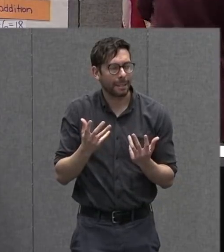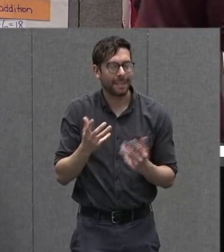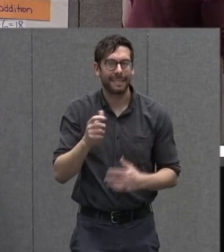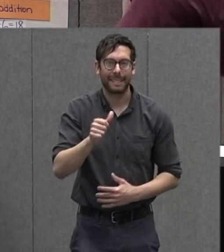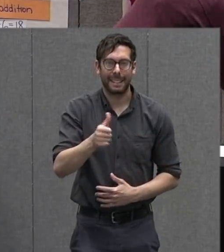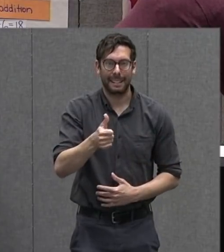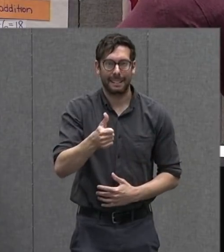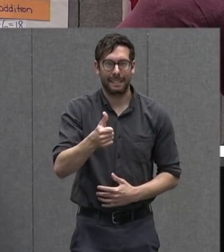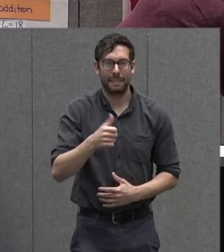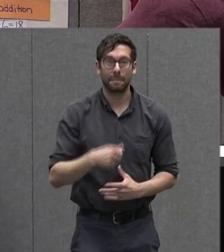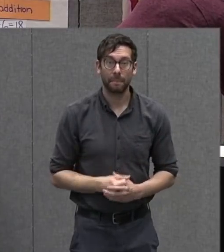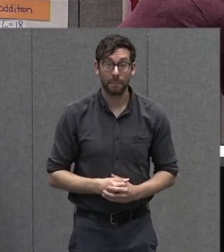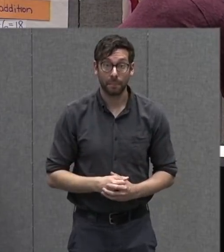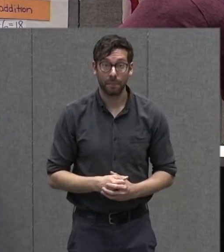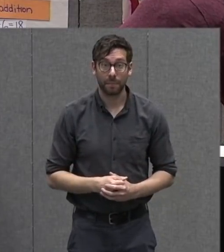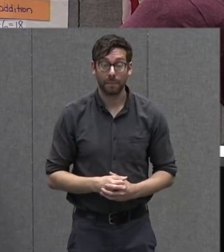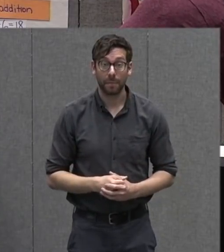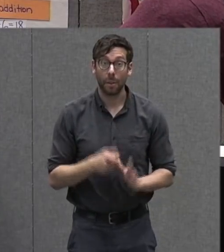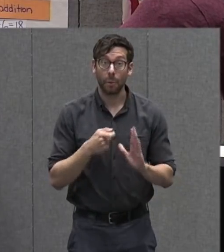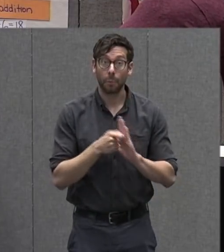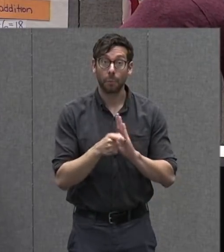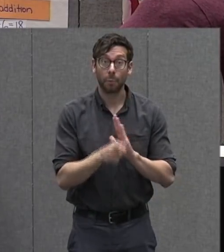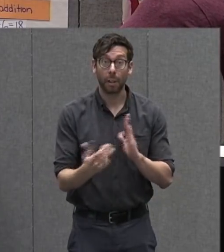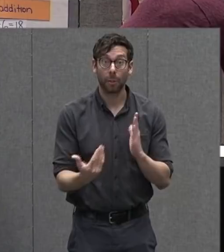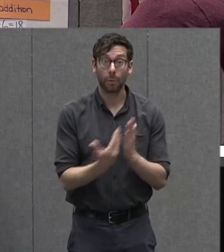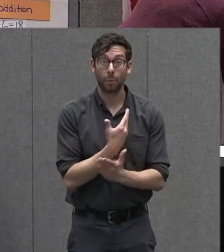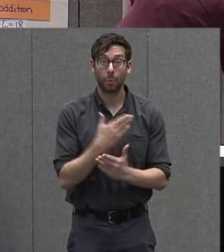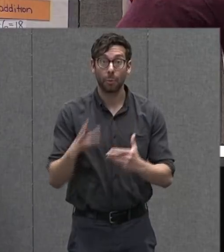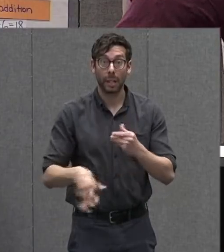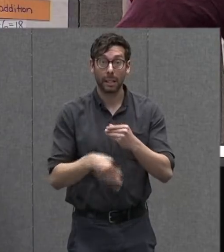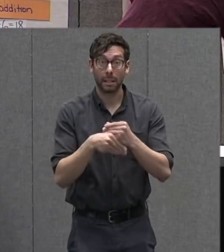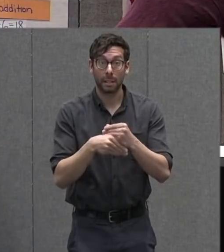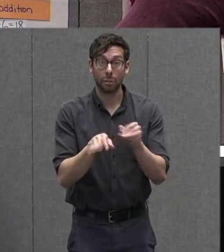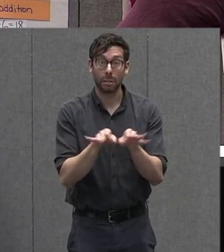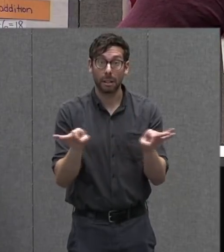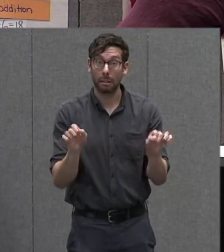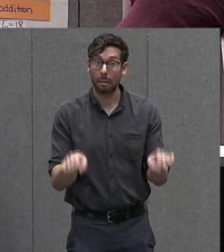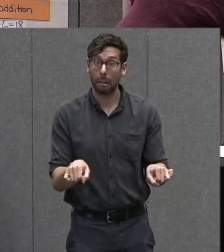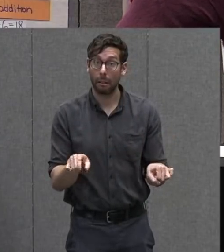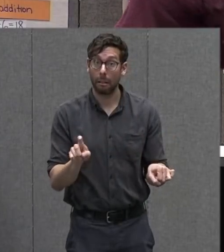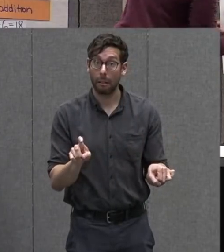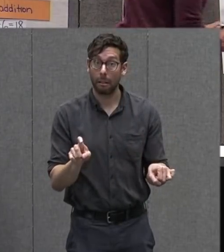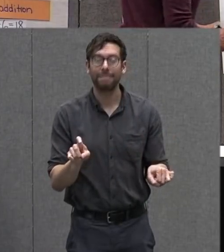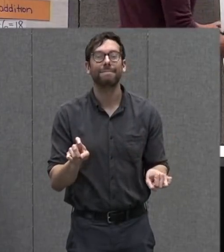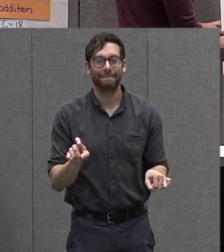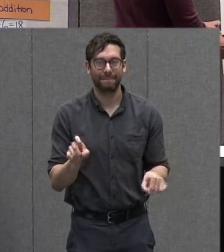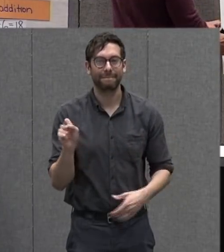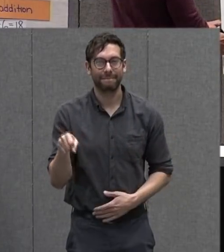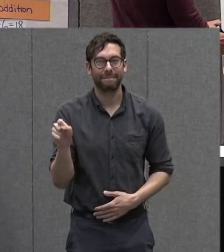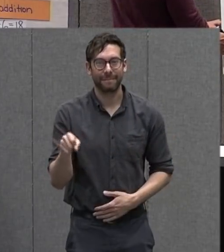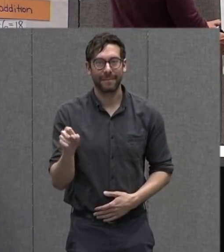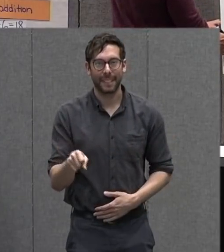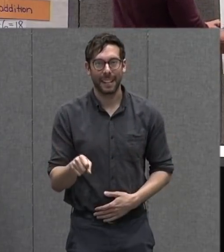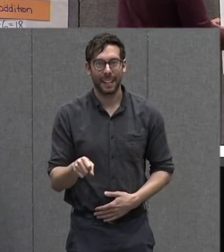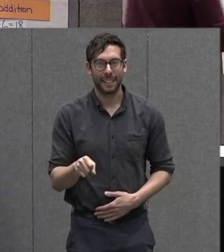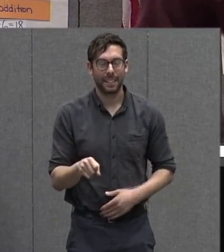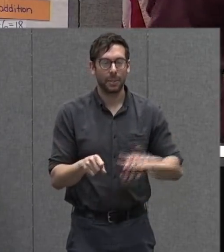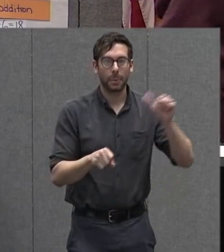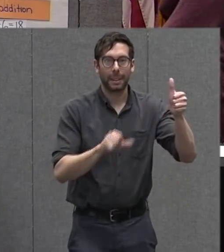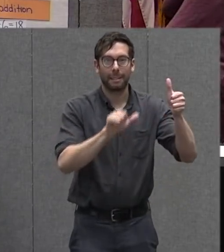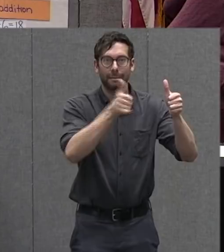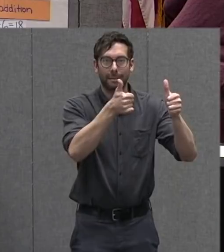addition sentence? Yes, we could. So we put 2 groups of 10 together to give us our